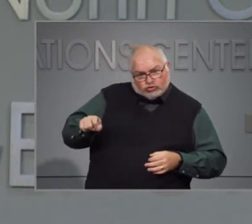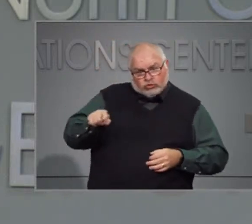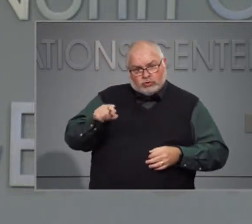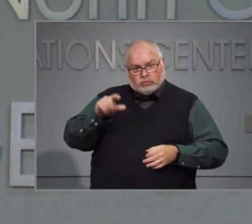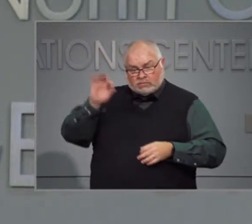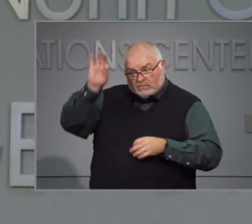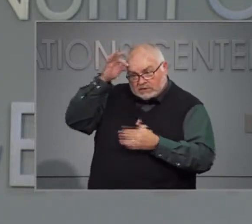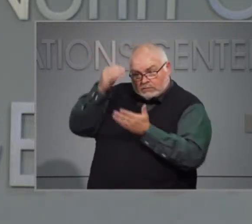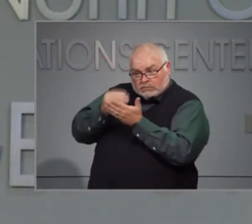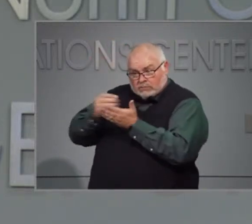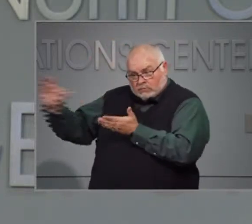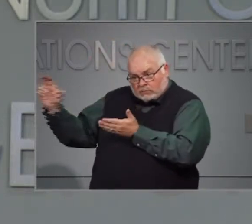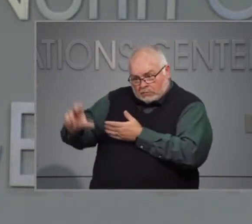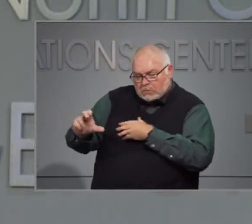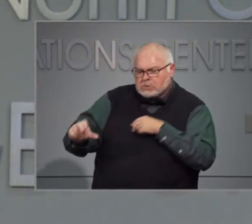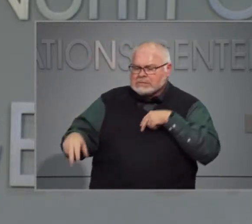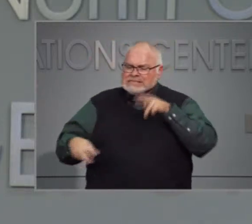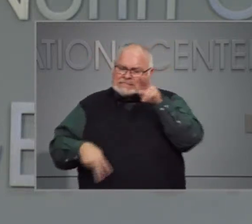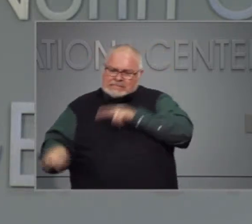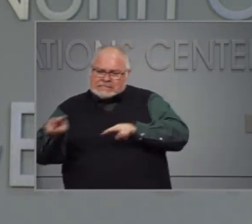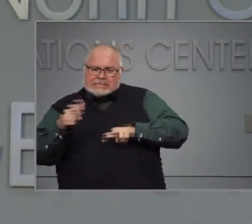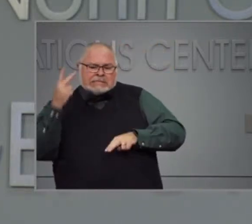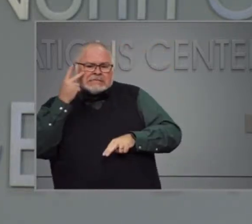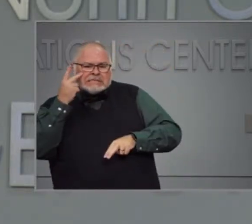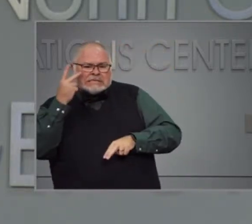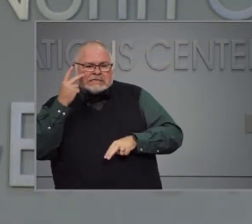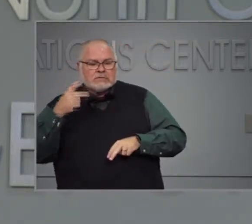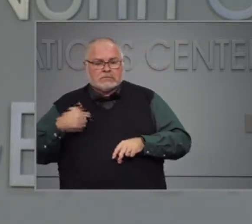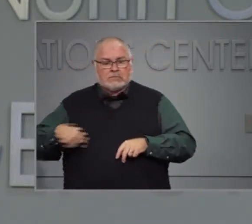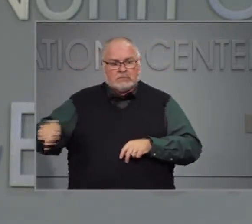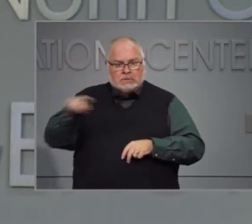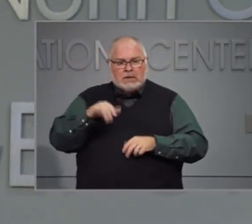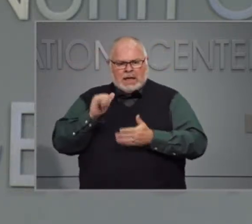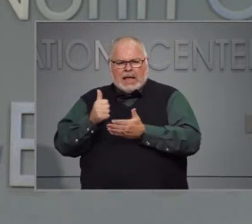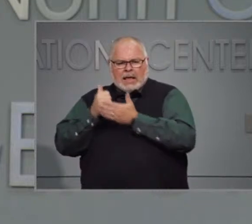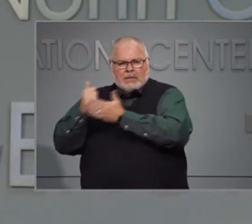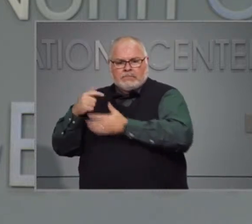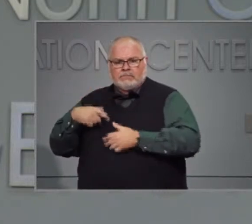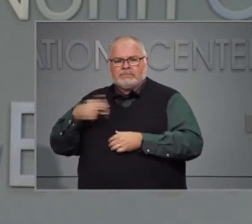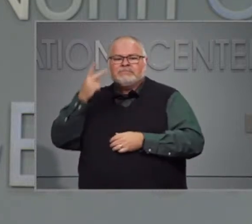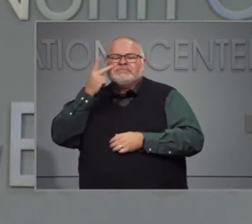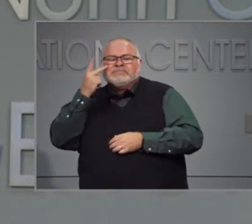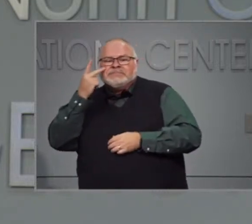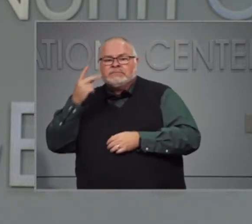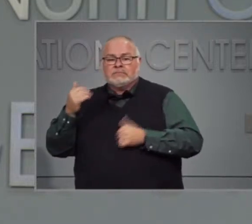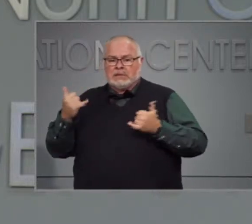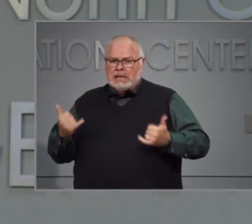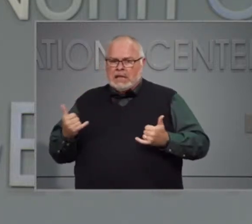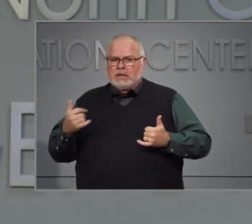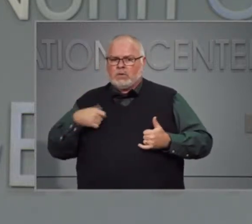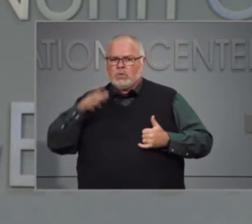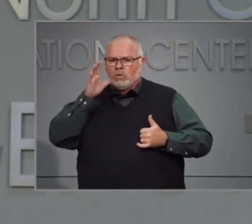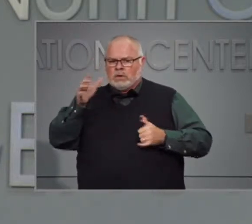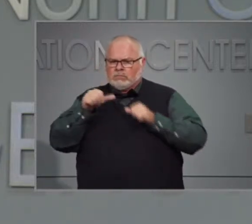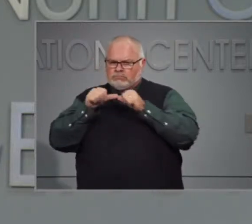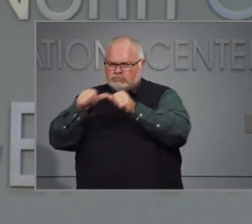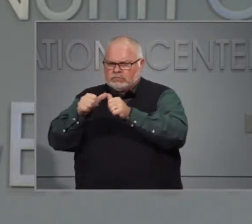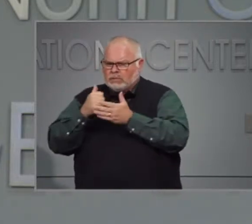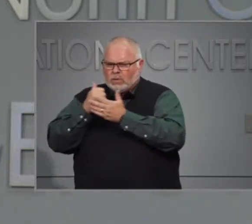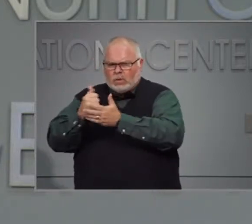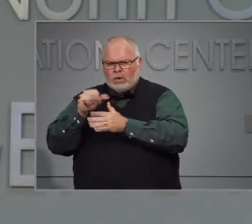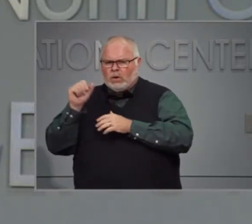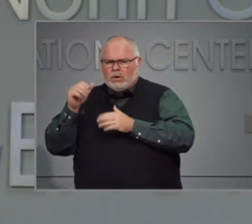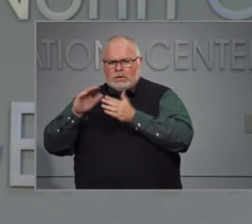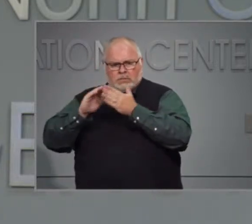disaster declaration for our hard-hit communities. In the meantime, we will continue to assist these communities with their